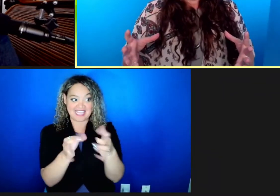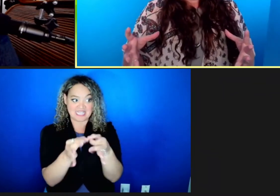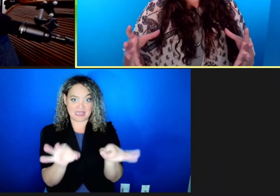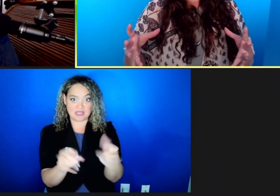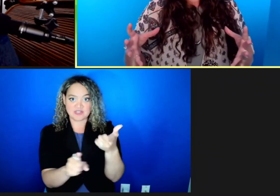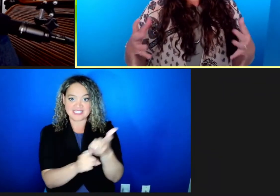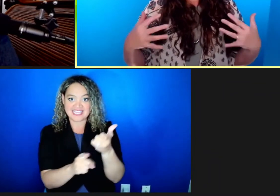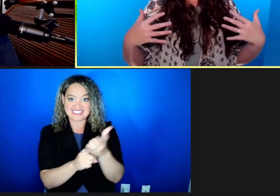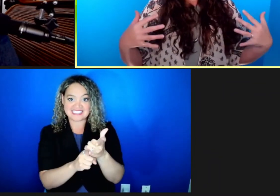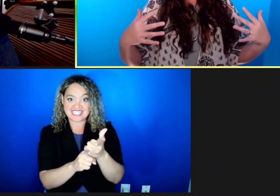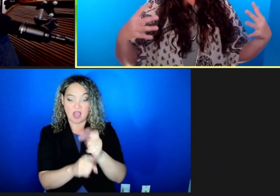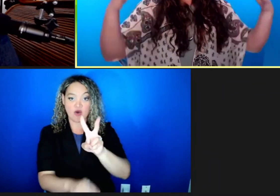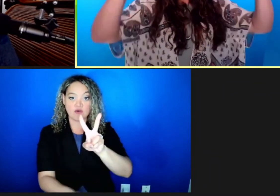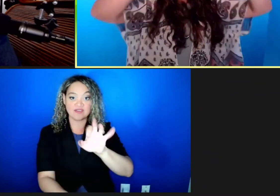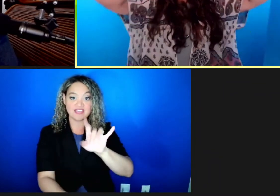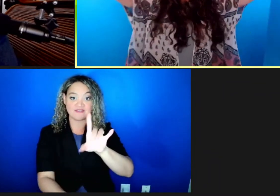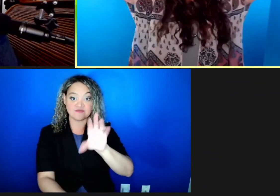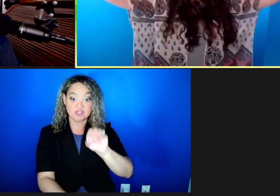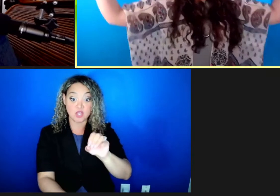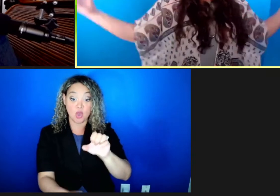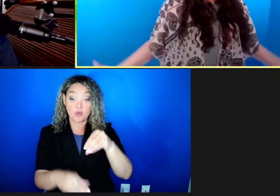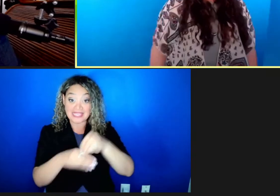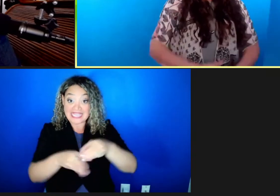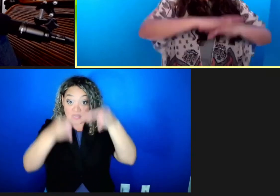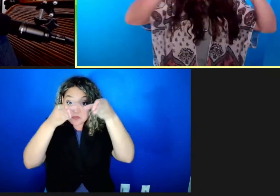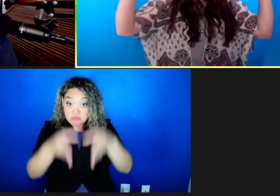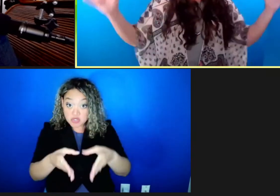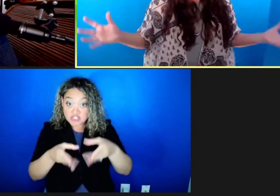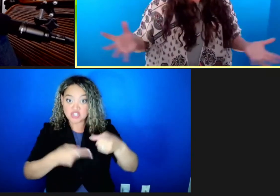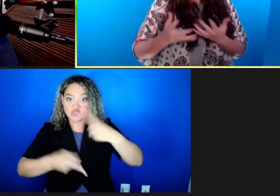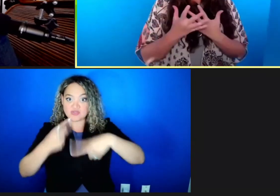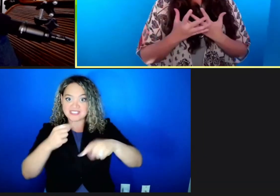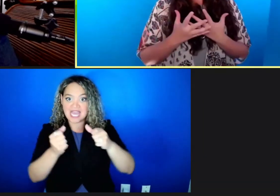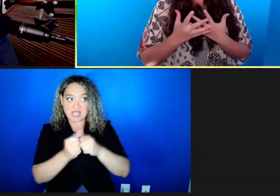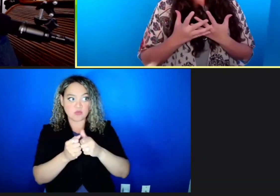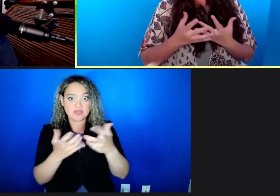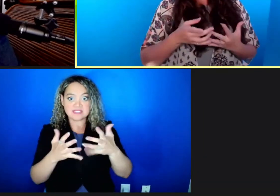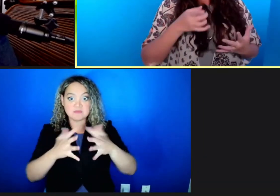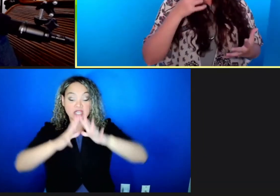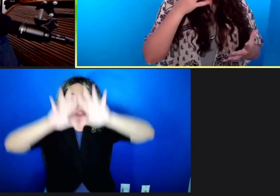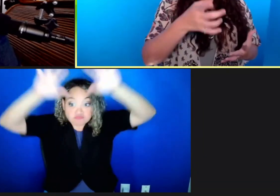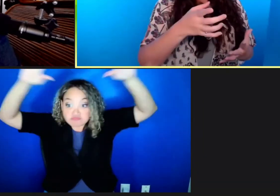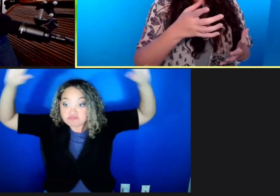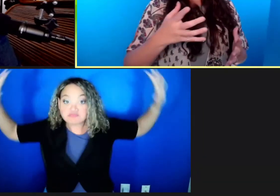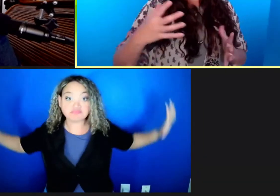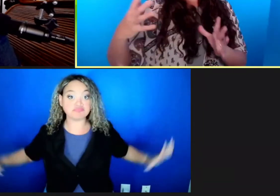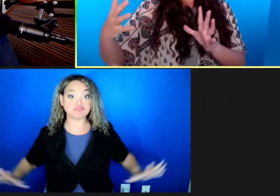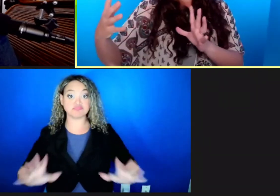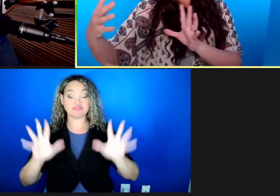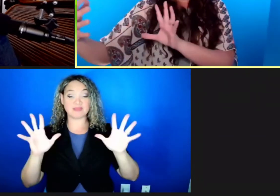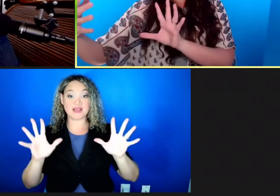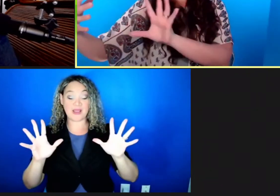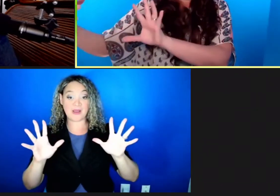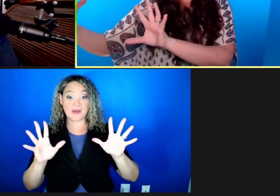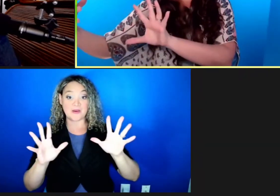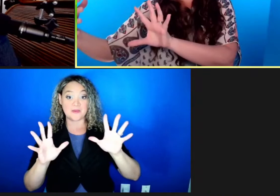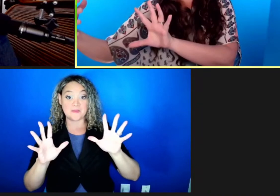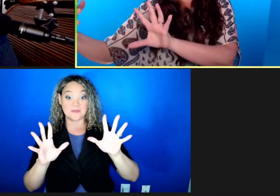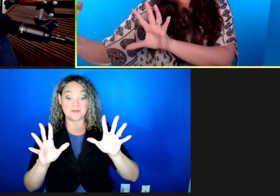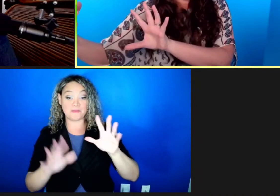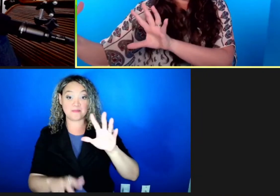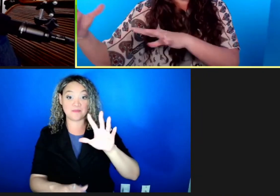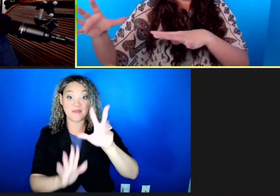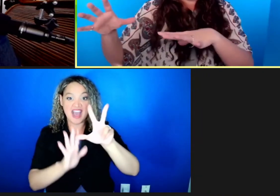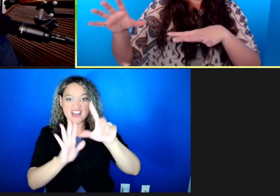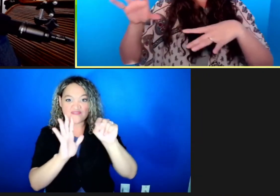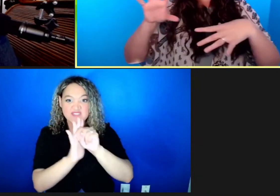platform. Whereas in person, you could sign with as much space as you want, but on video, if you're off to the side